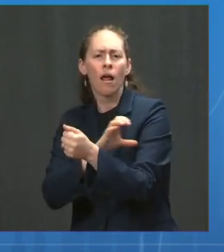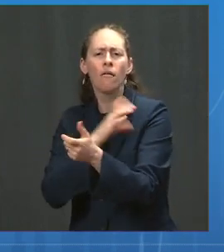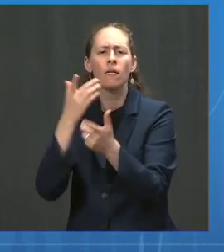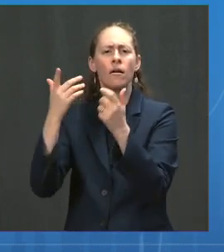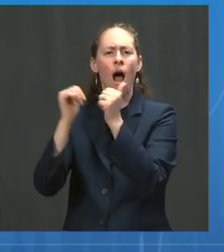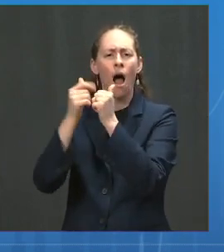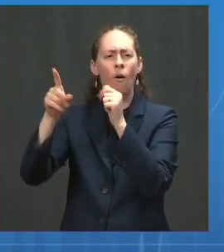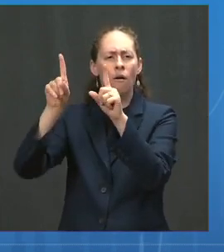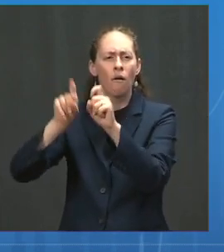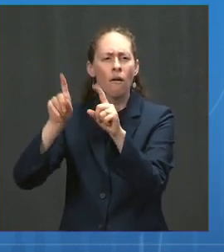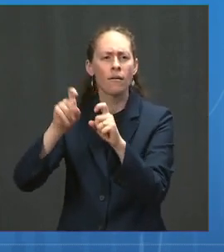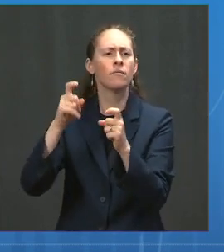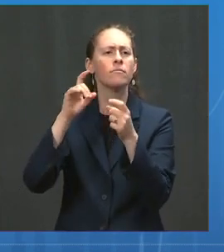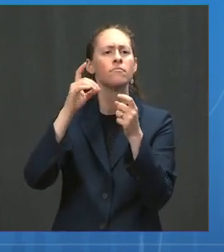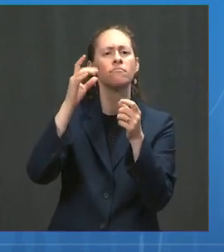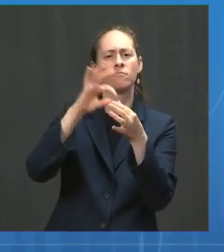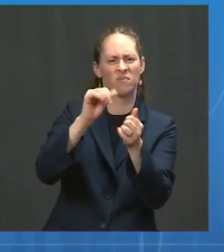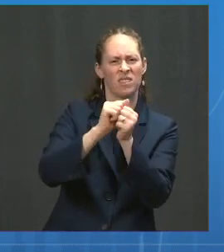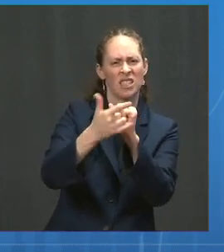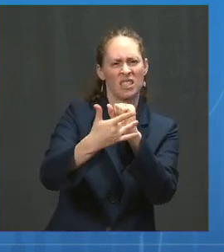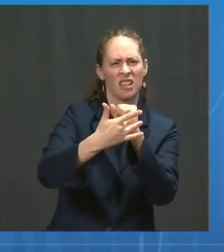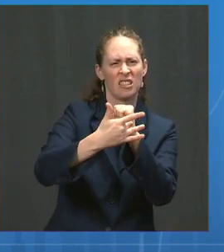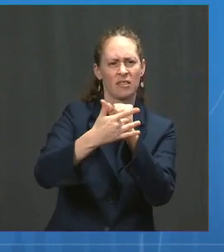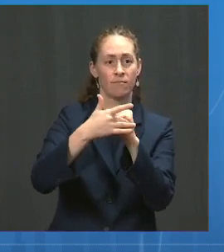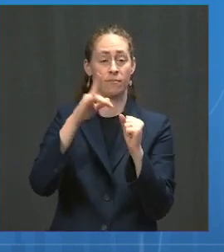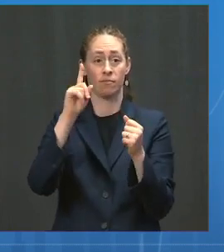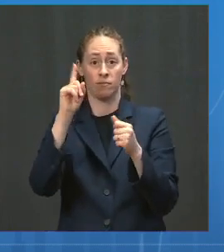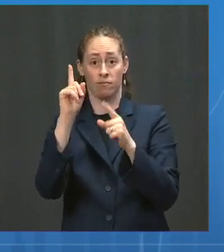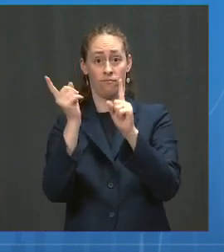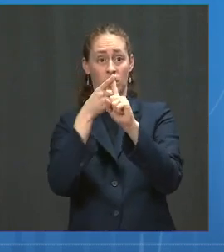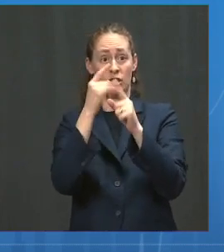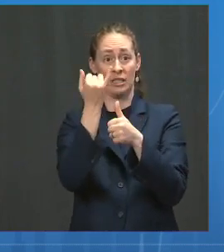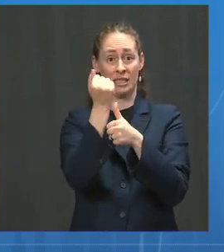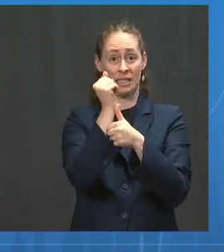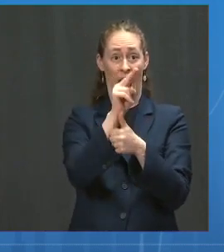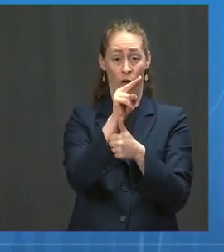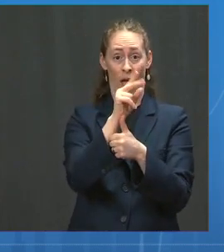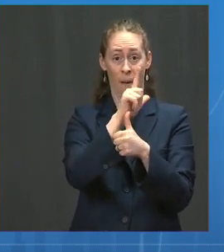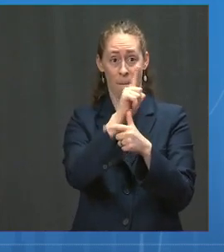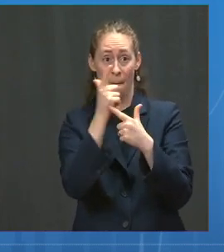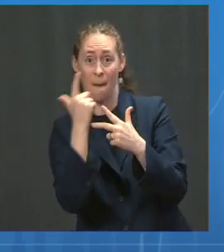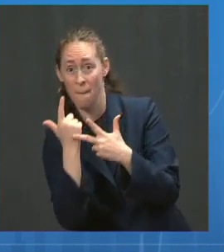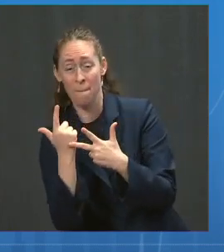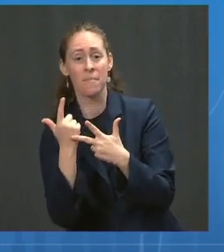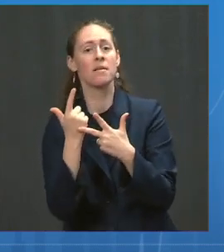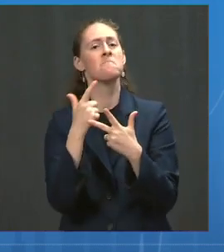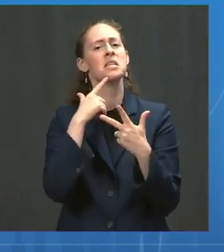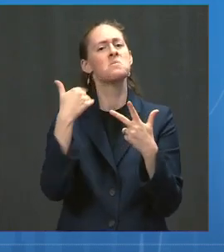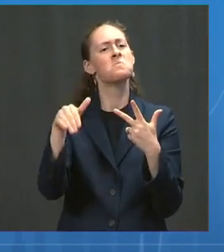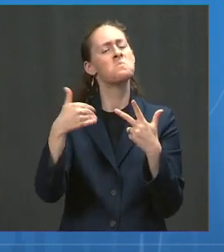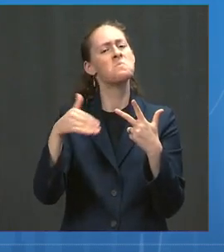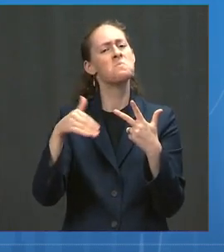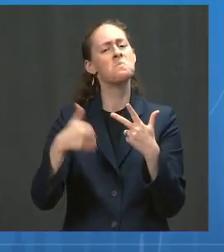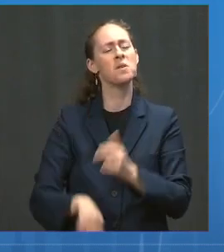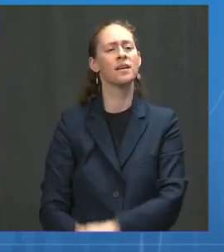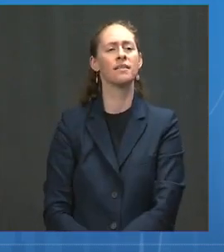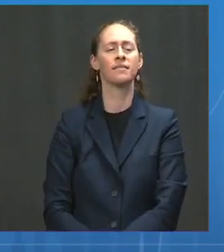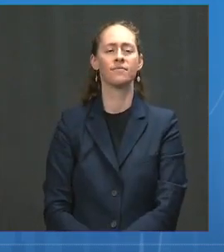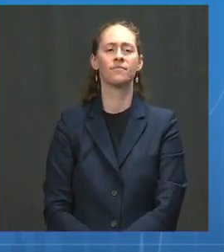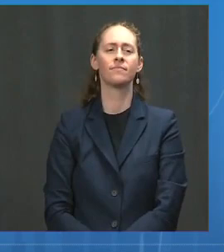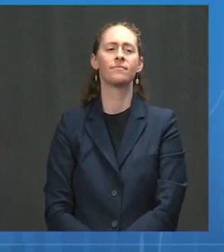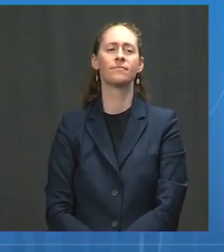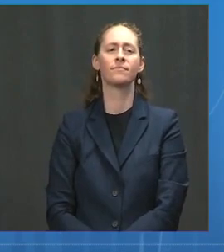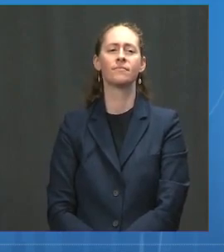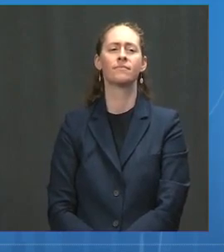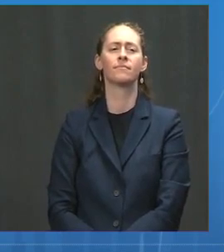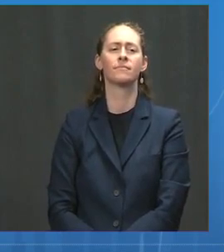of 2020 when the sequence was put on a public database. The data, the experiments